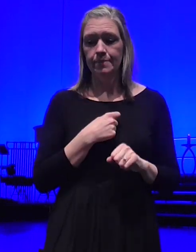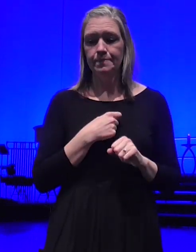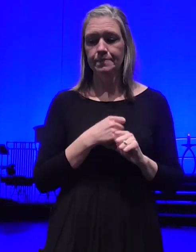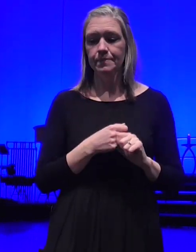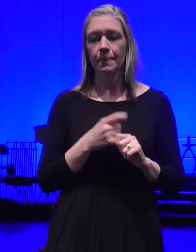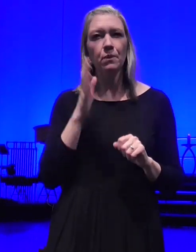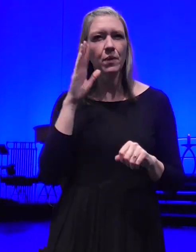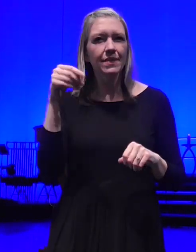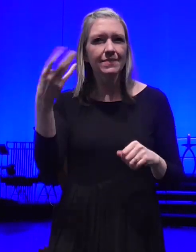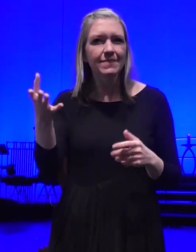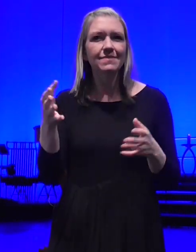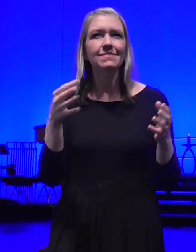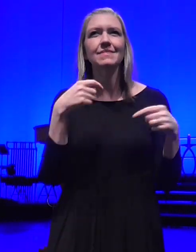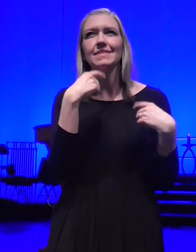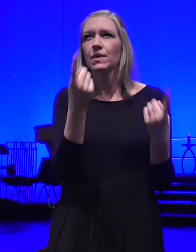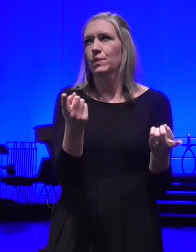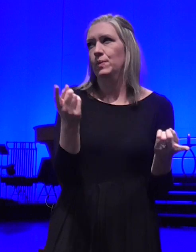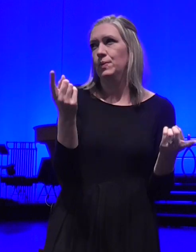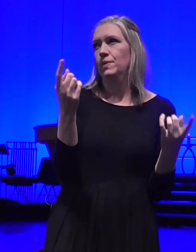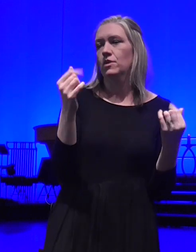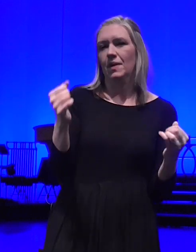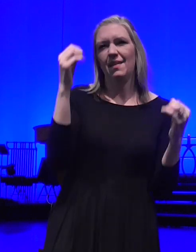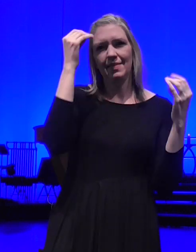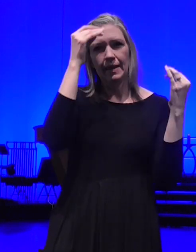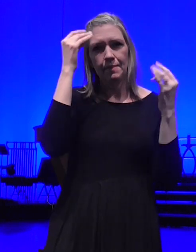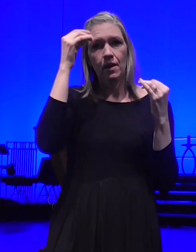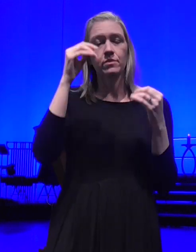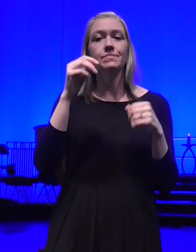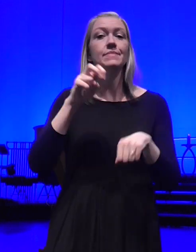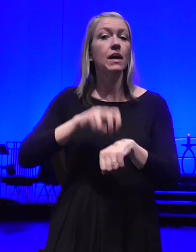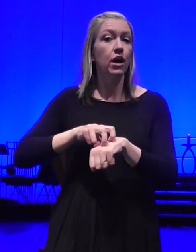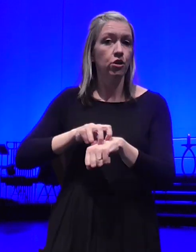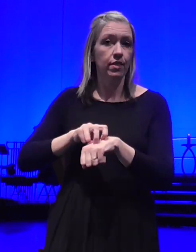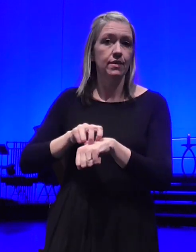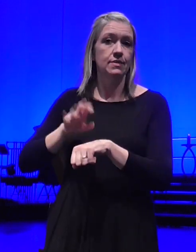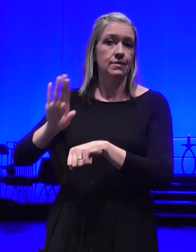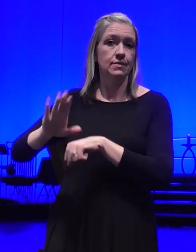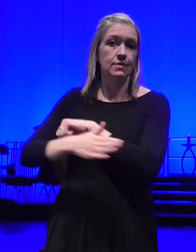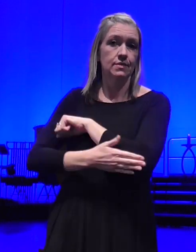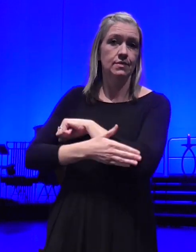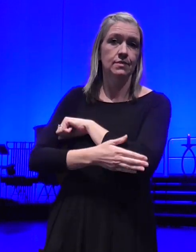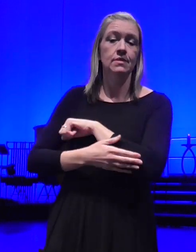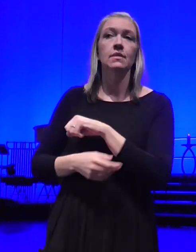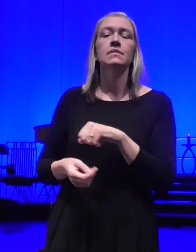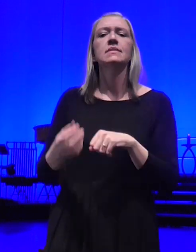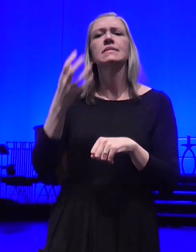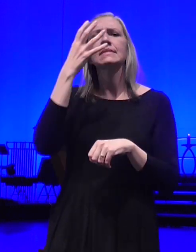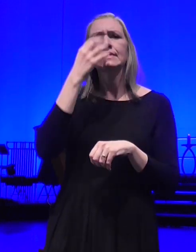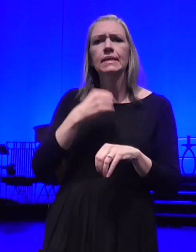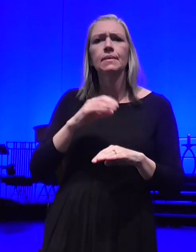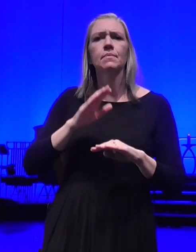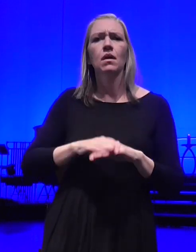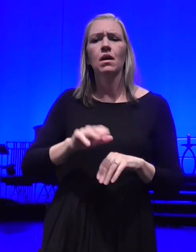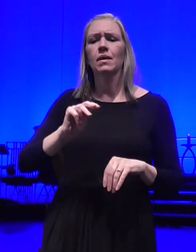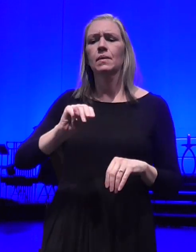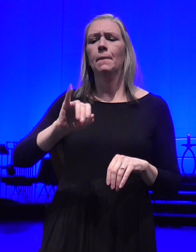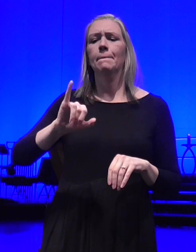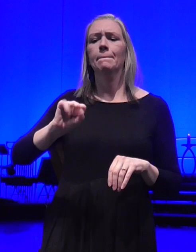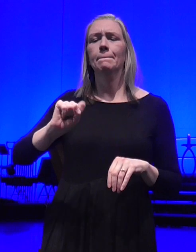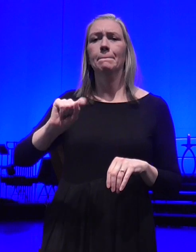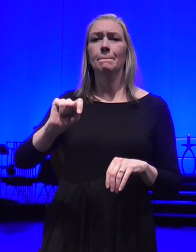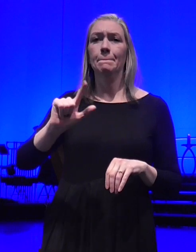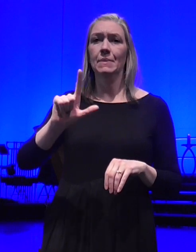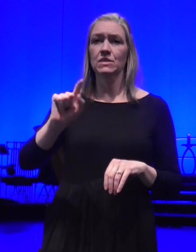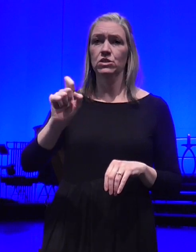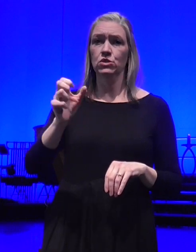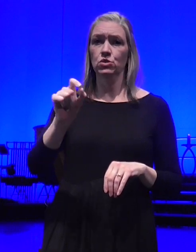I'm going to give you all to think about. In Ireland, they sleep on mistletoe,